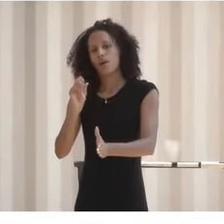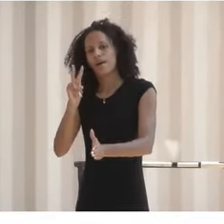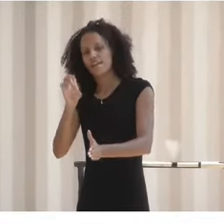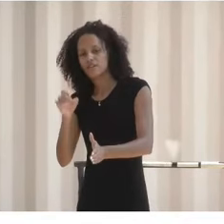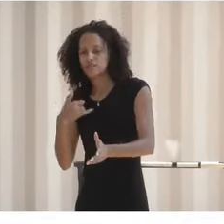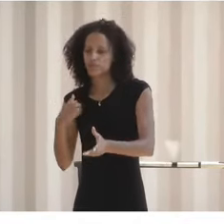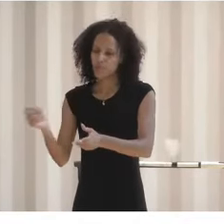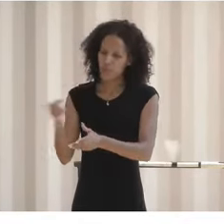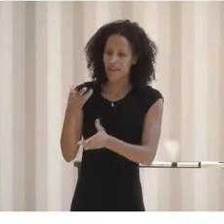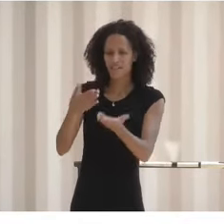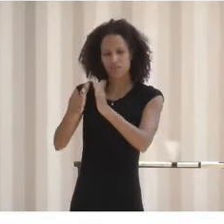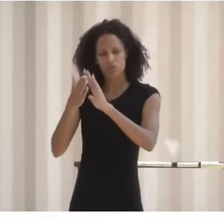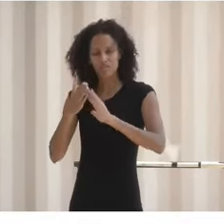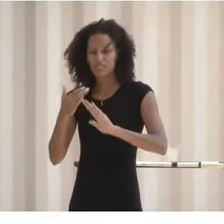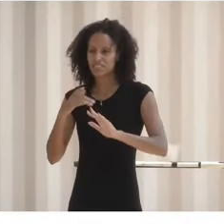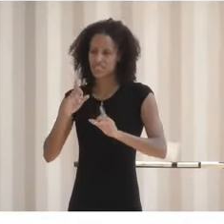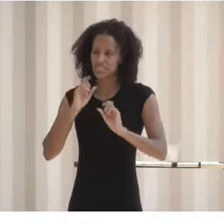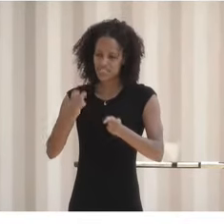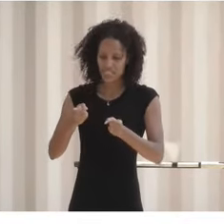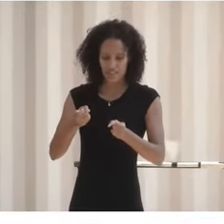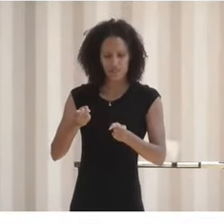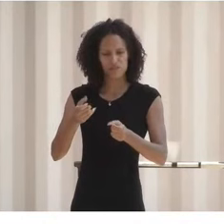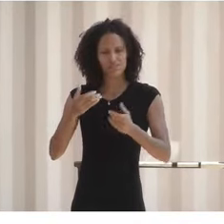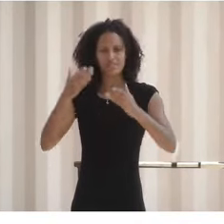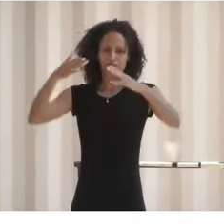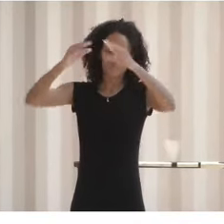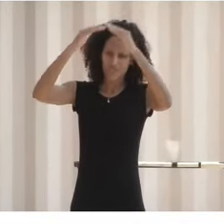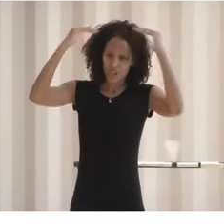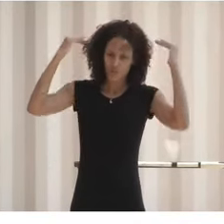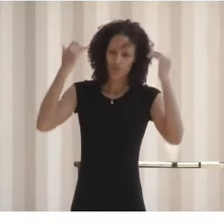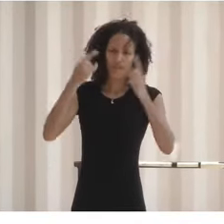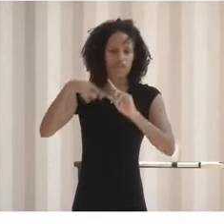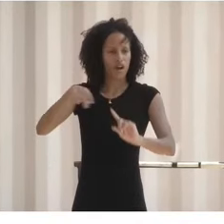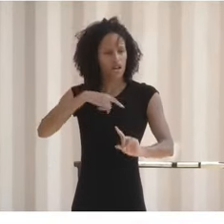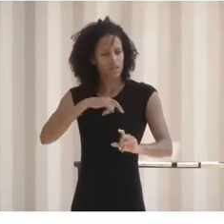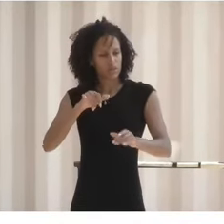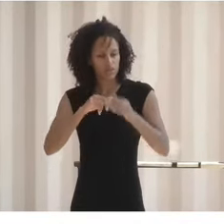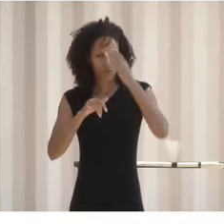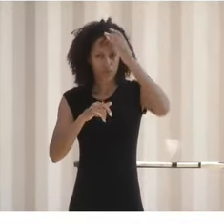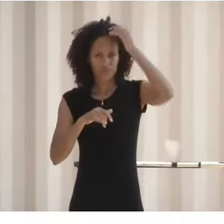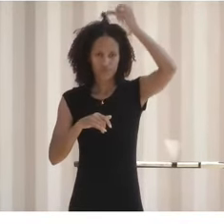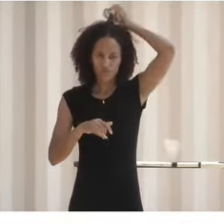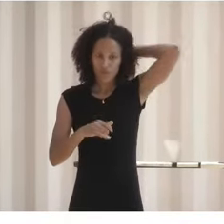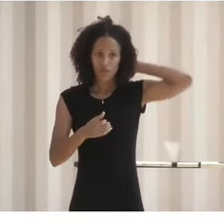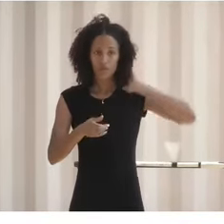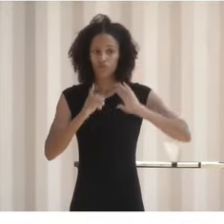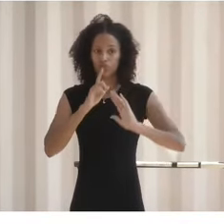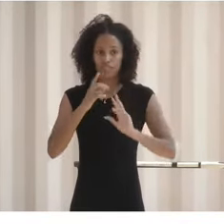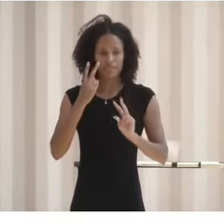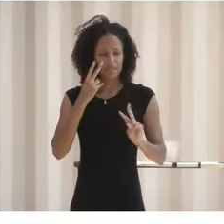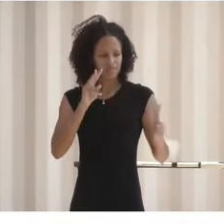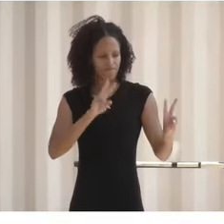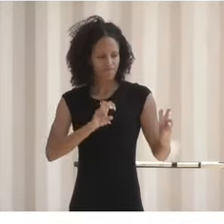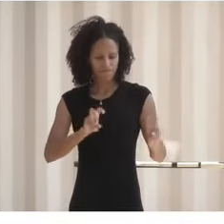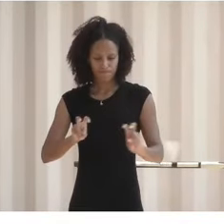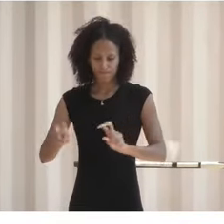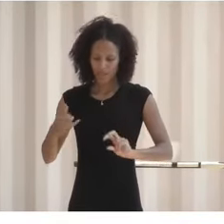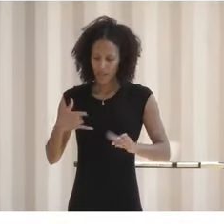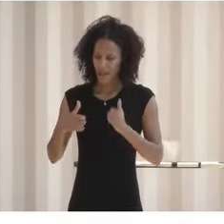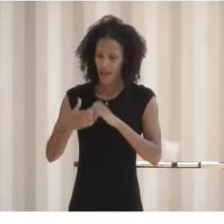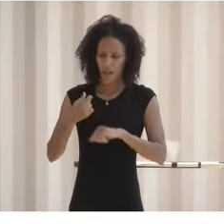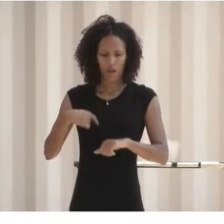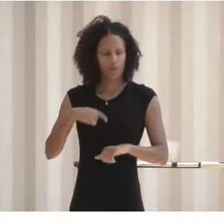communities, you know, that give habitat and shelter to us. So a lot of it is looking at how can we make